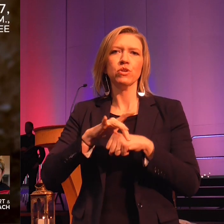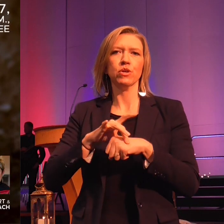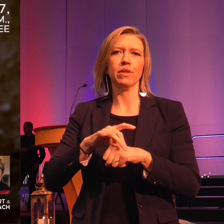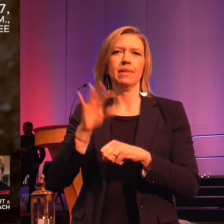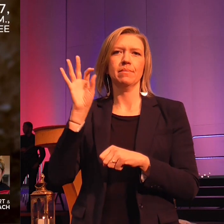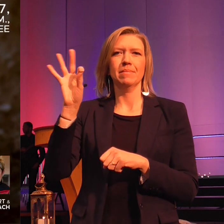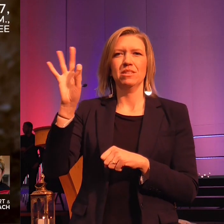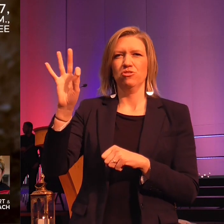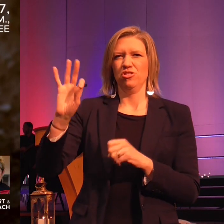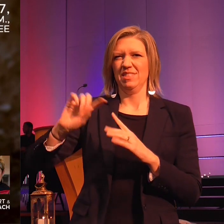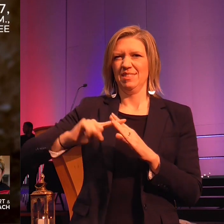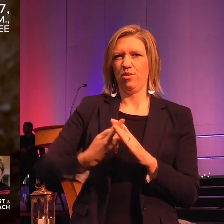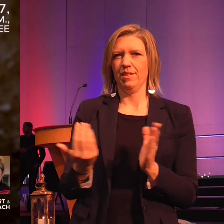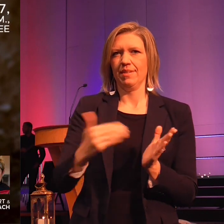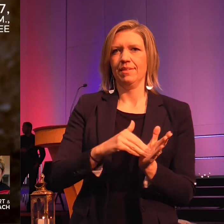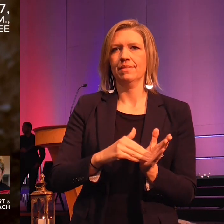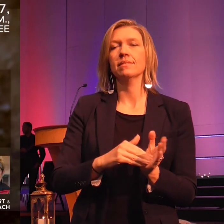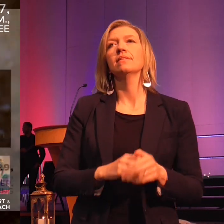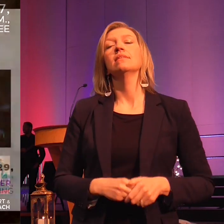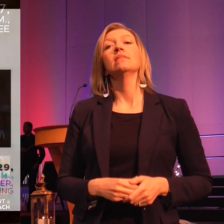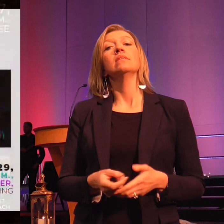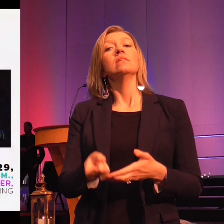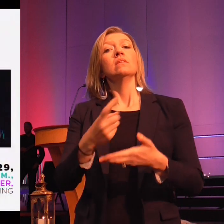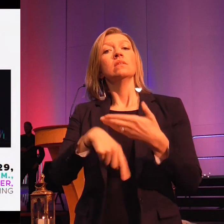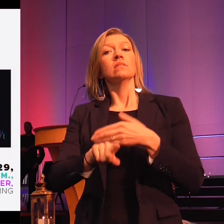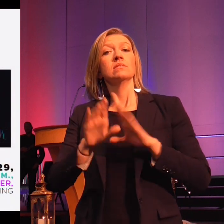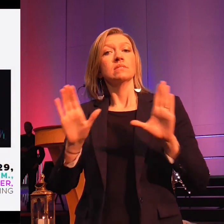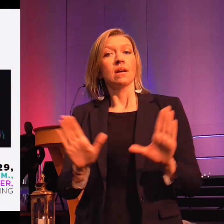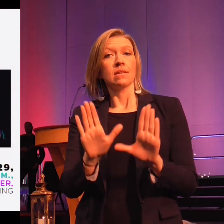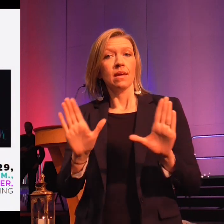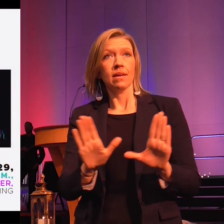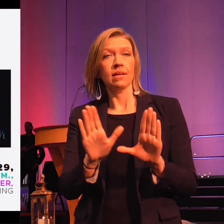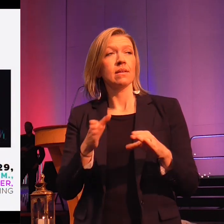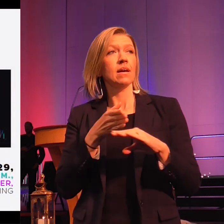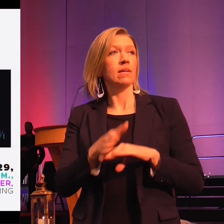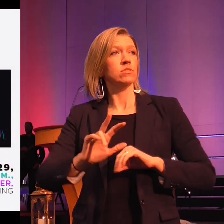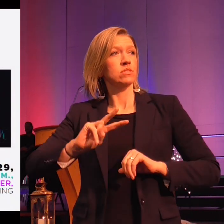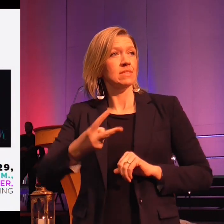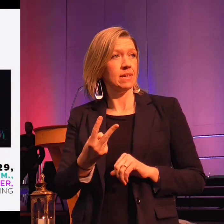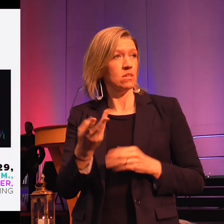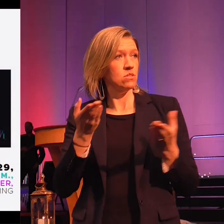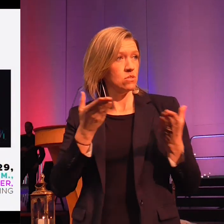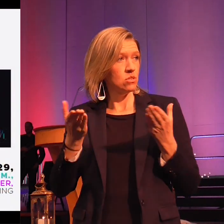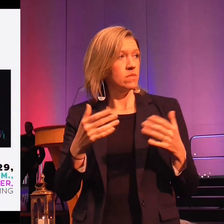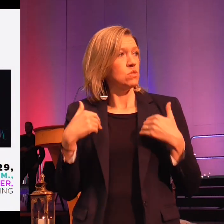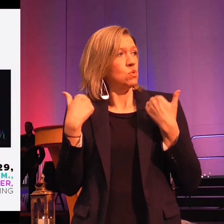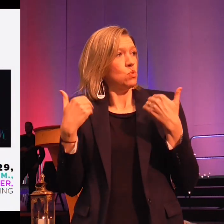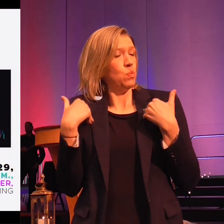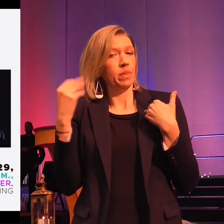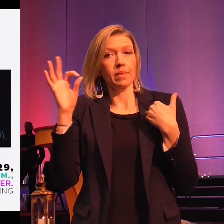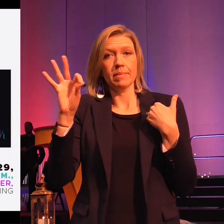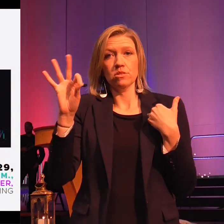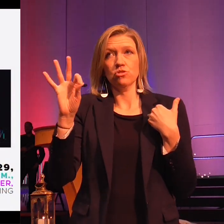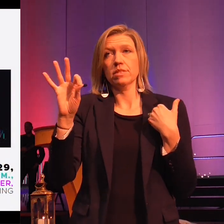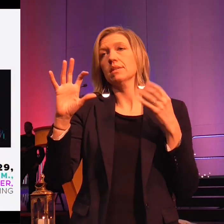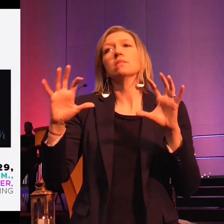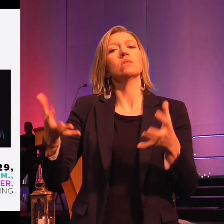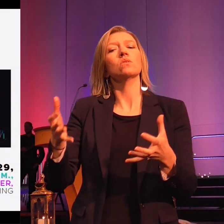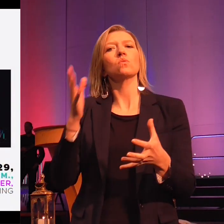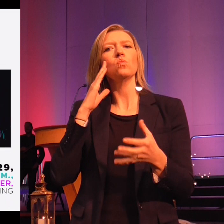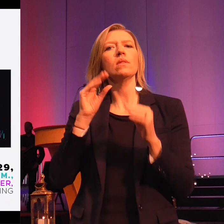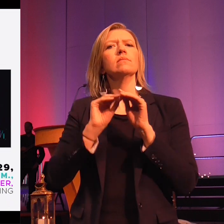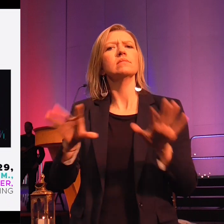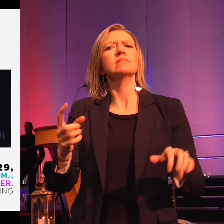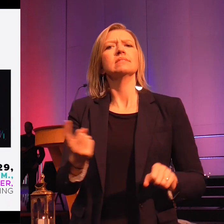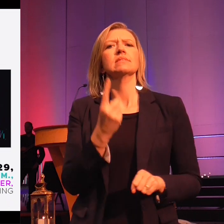going on. And then next Sunday, right after the second service, our youth ministry will be putting out something called What I Wish